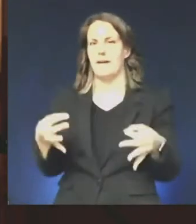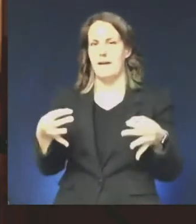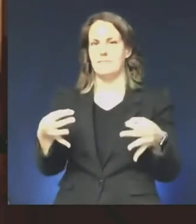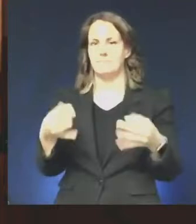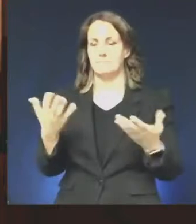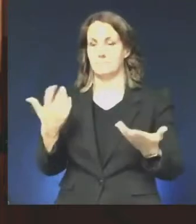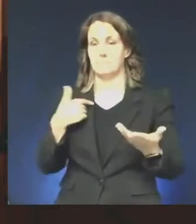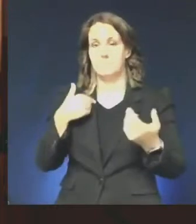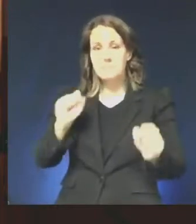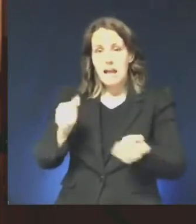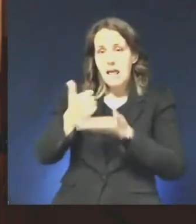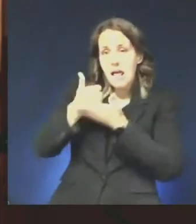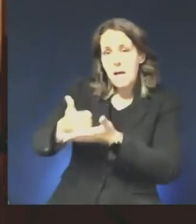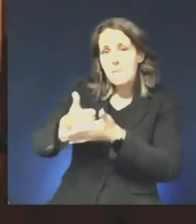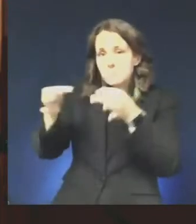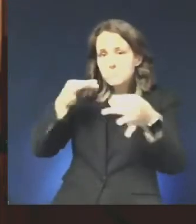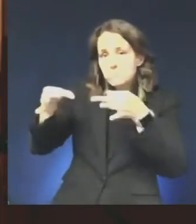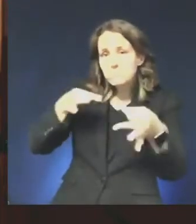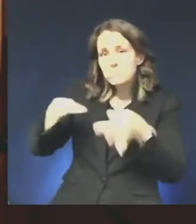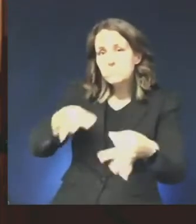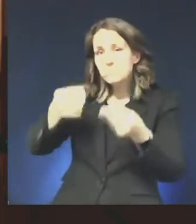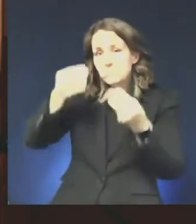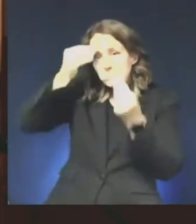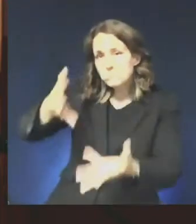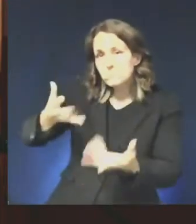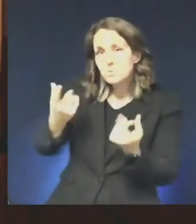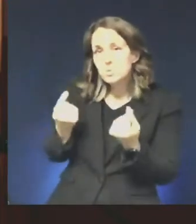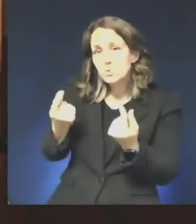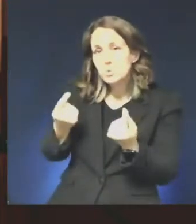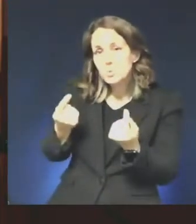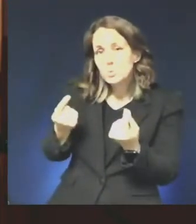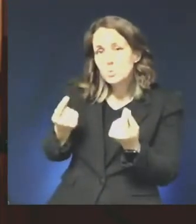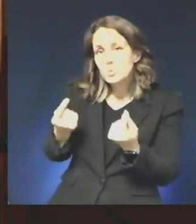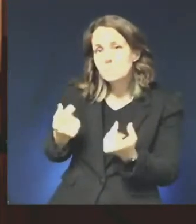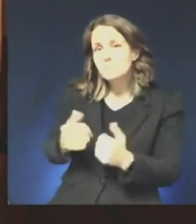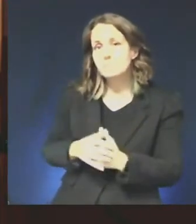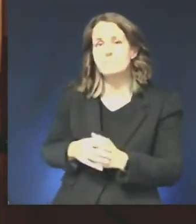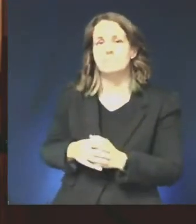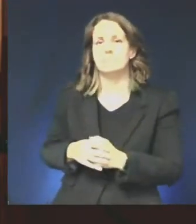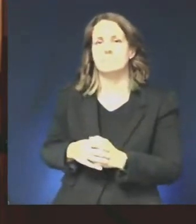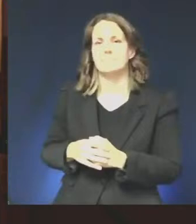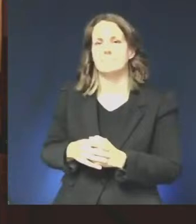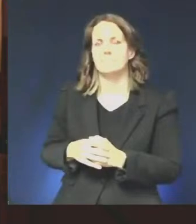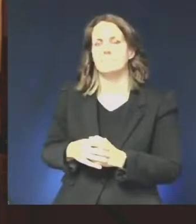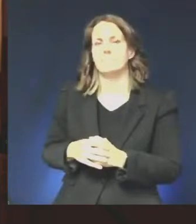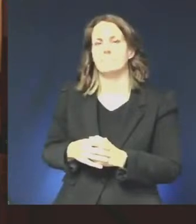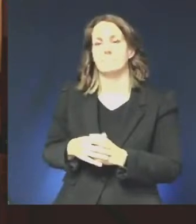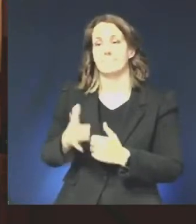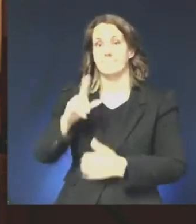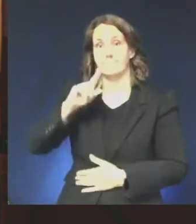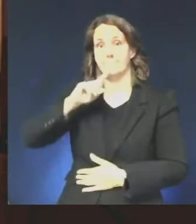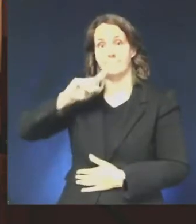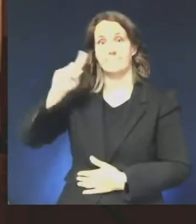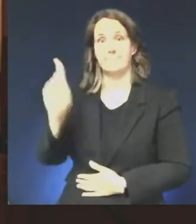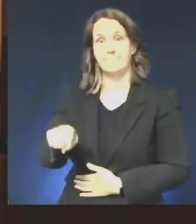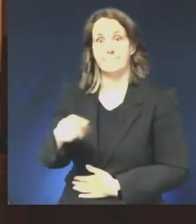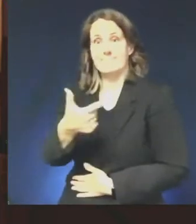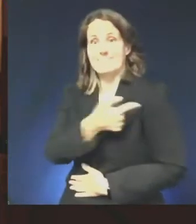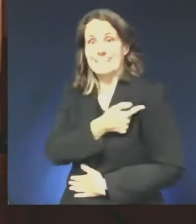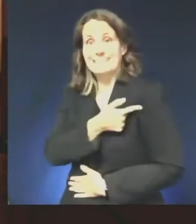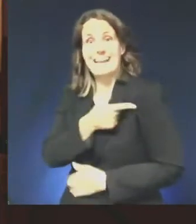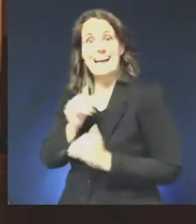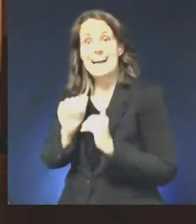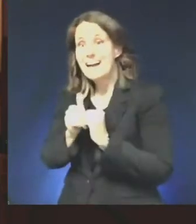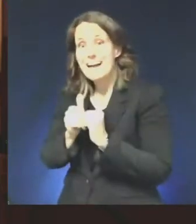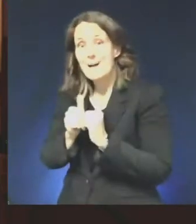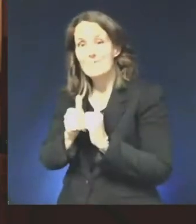state level, the process to add a vaccine to our state administrative rule does take a bit of time and